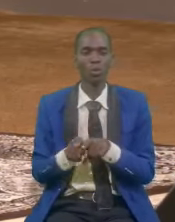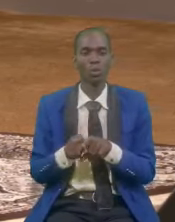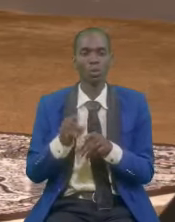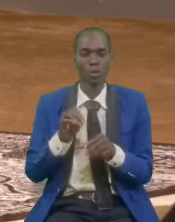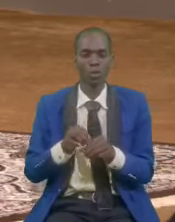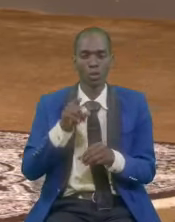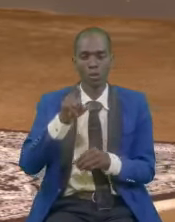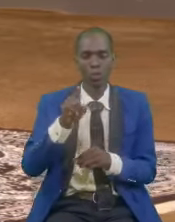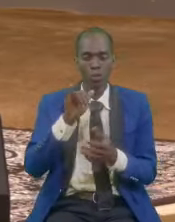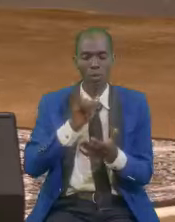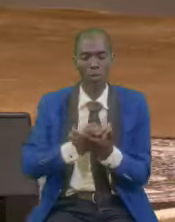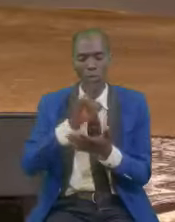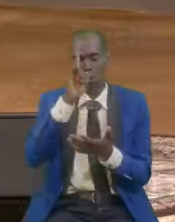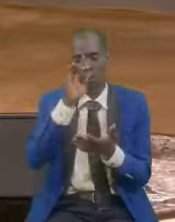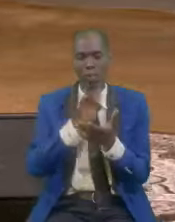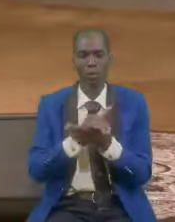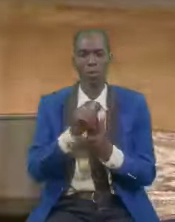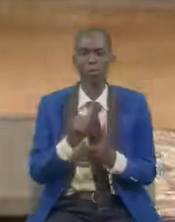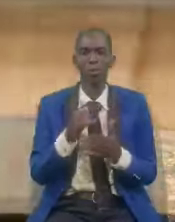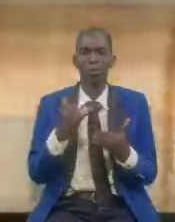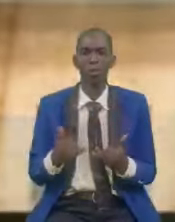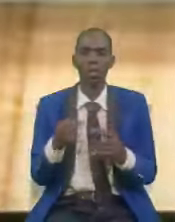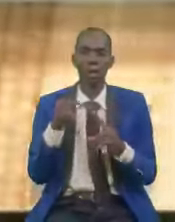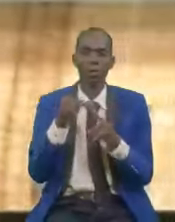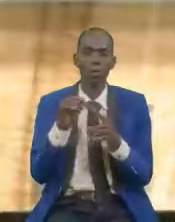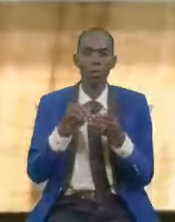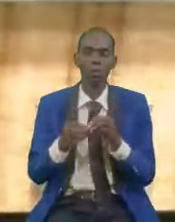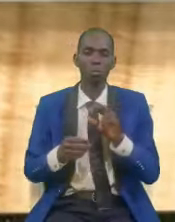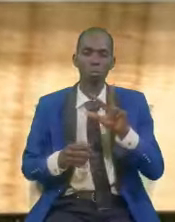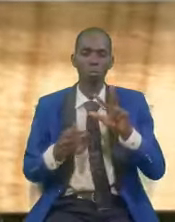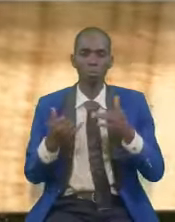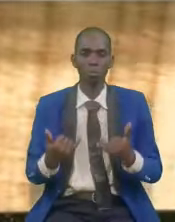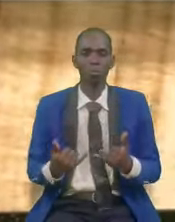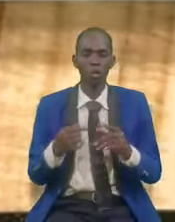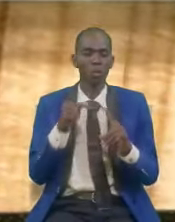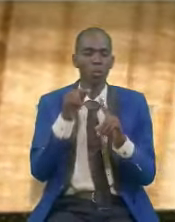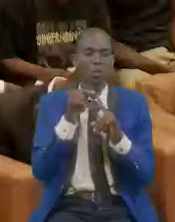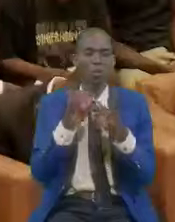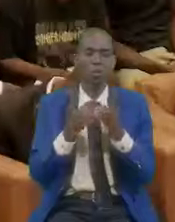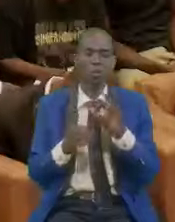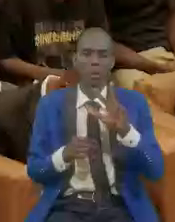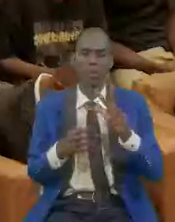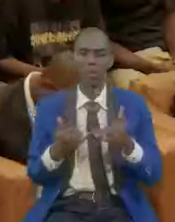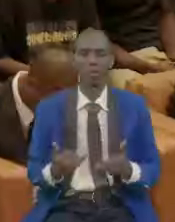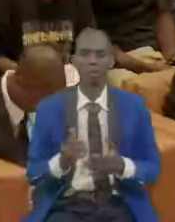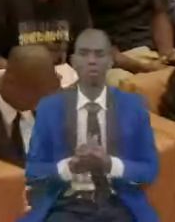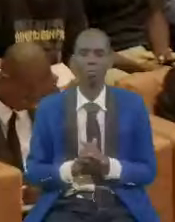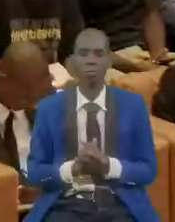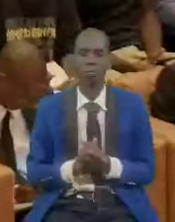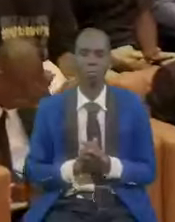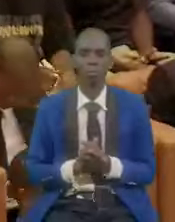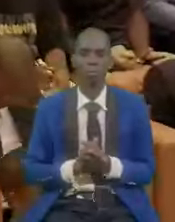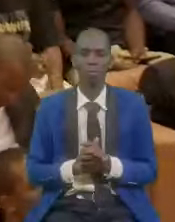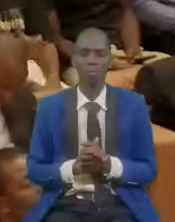in you that believe. Welcome to point number three now. Point number three is